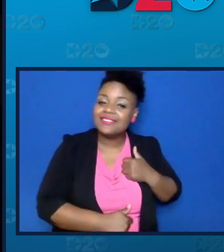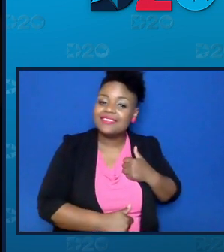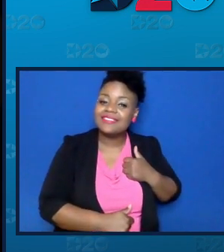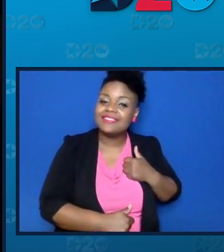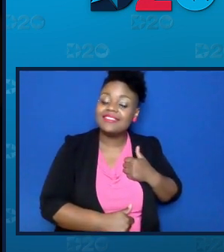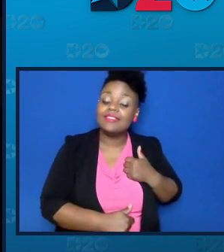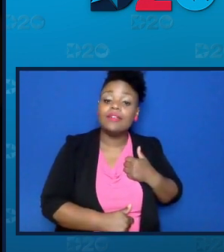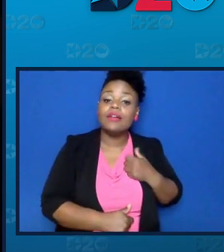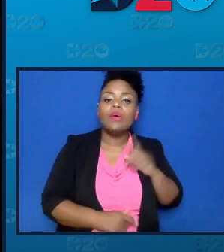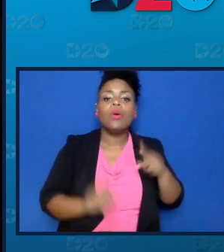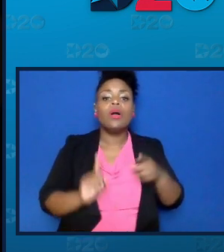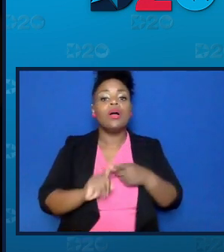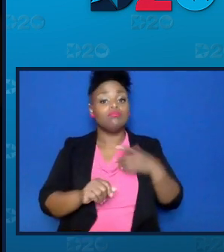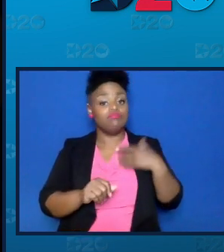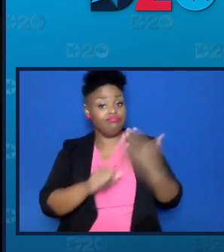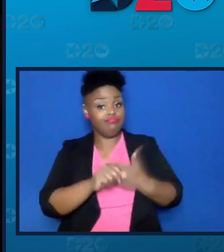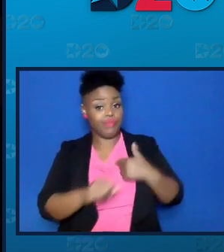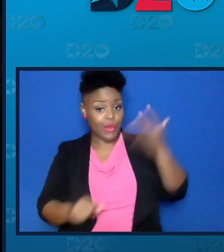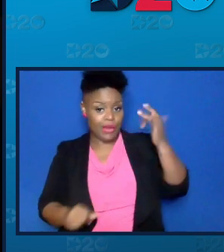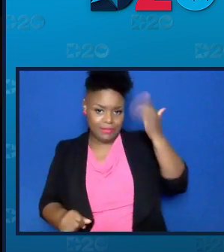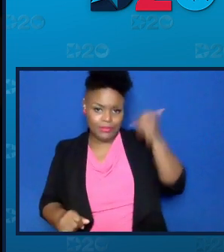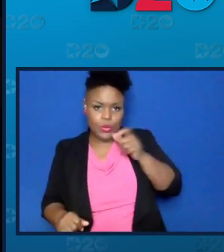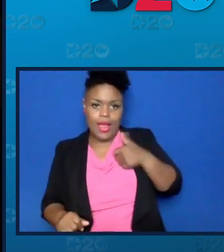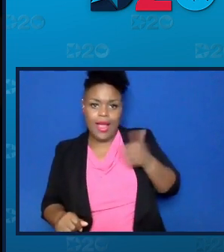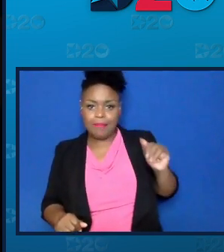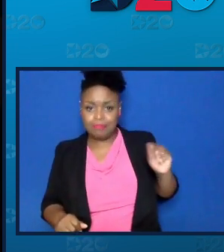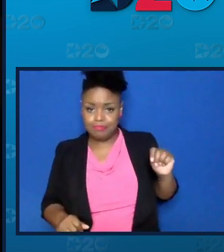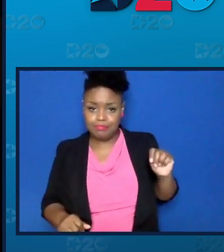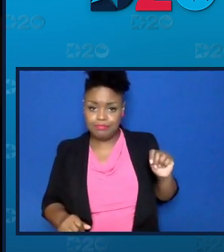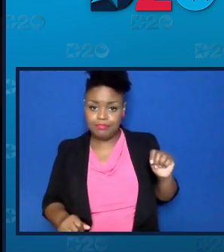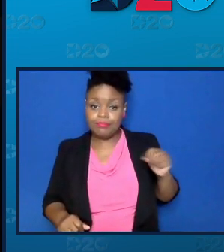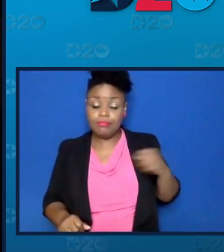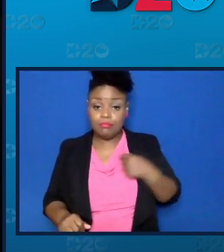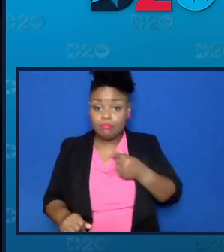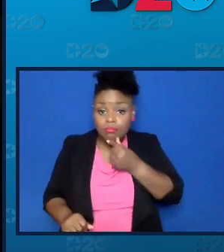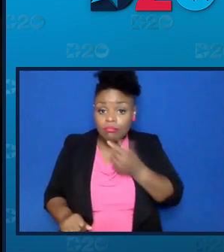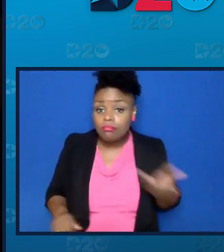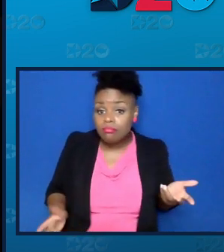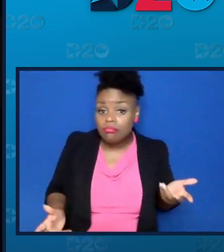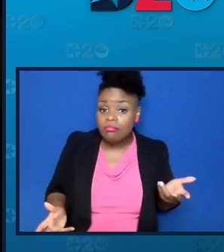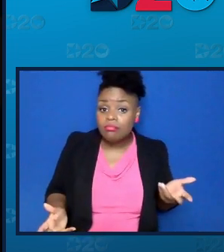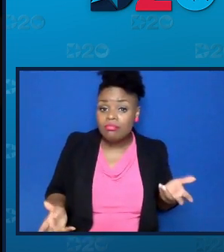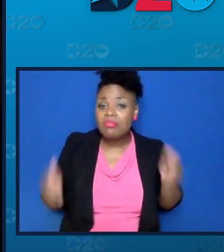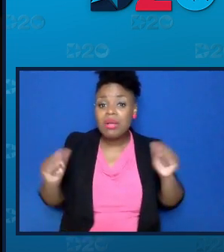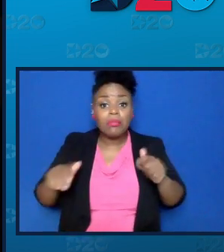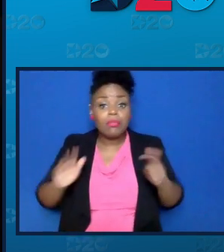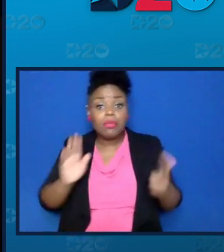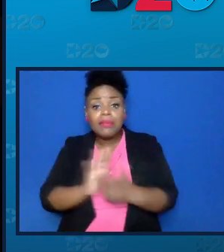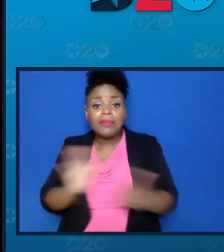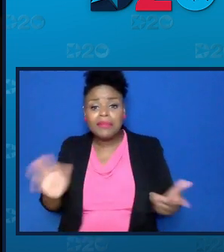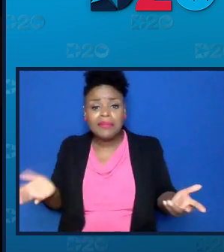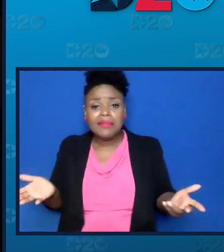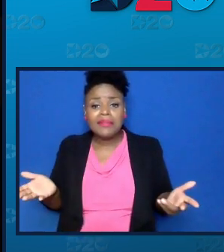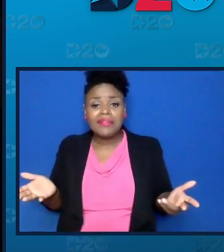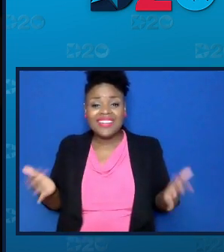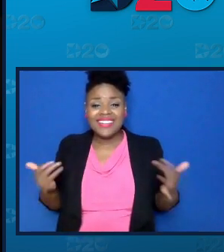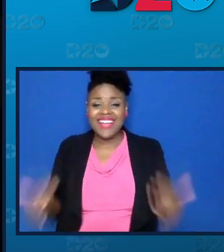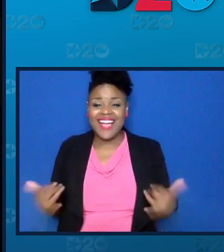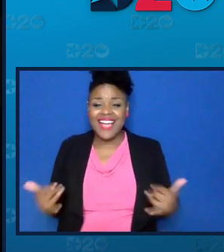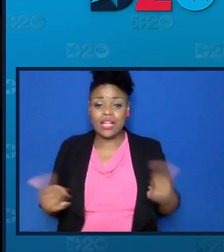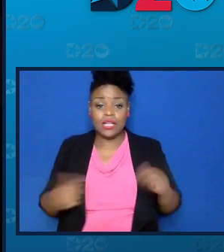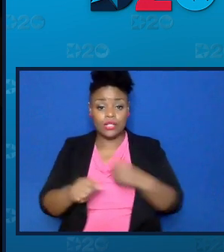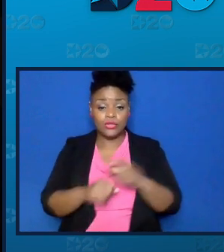just possible, it was policy. Now, in 2020, it is unlawful in America to fire